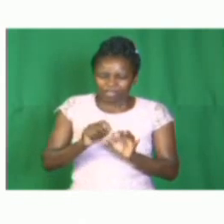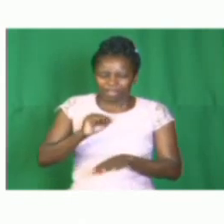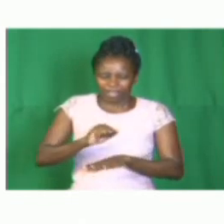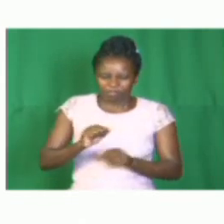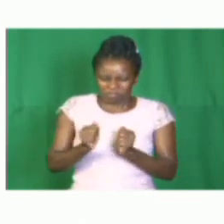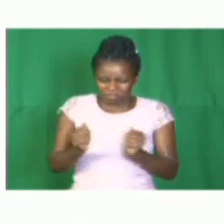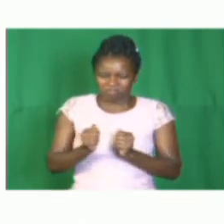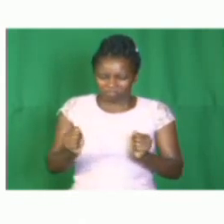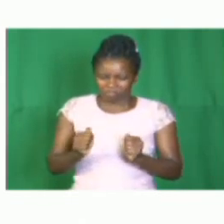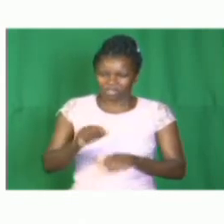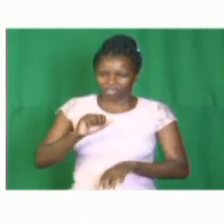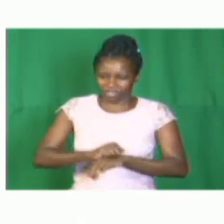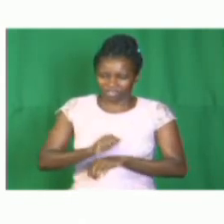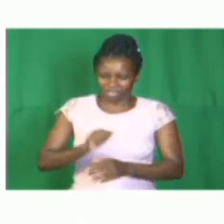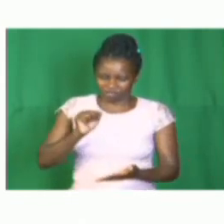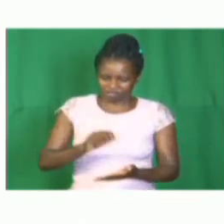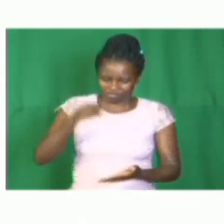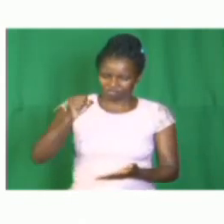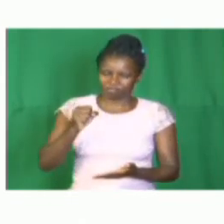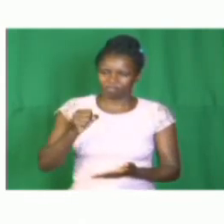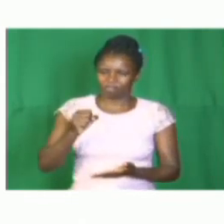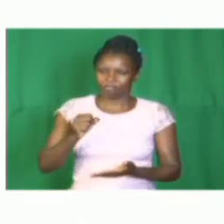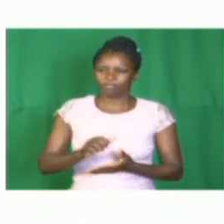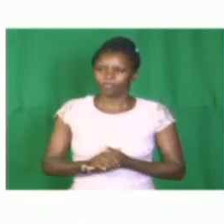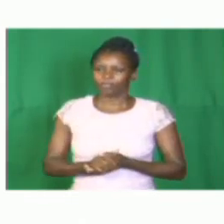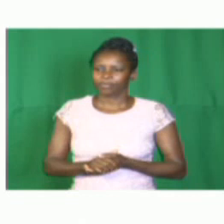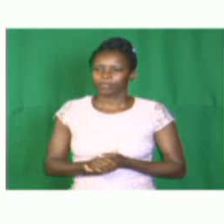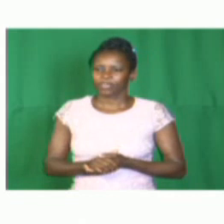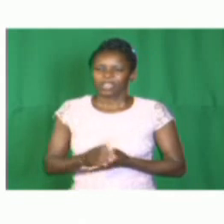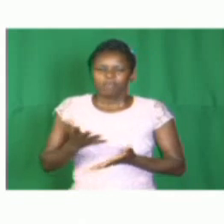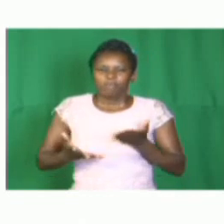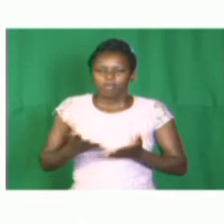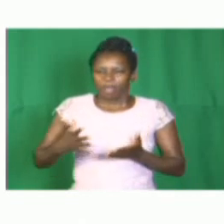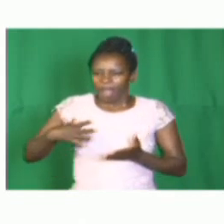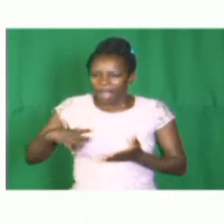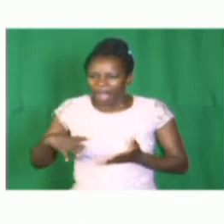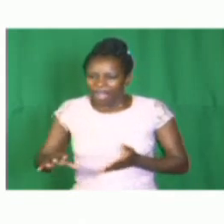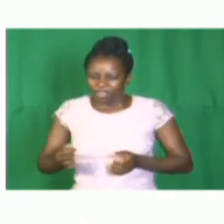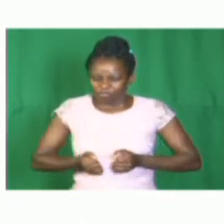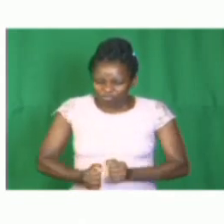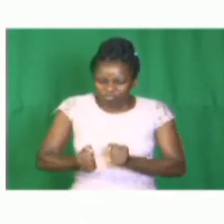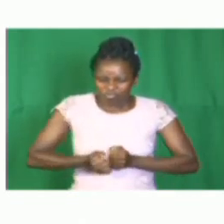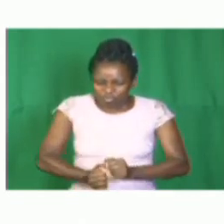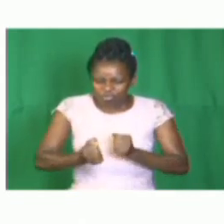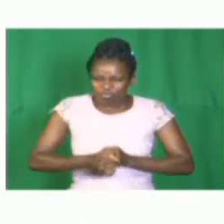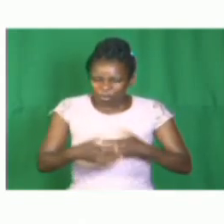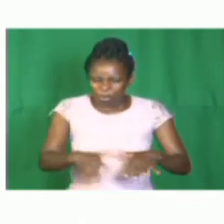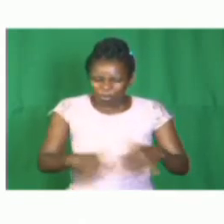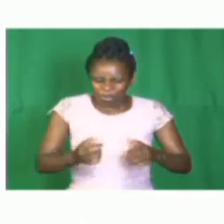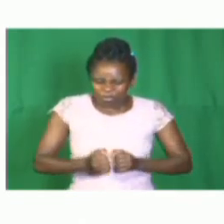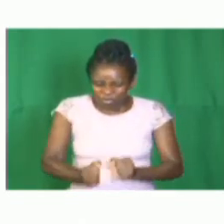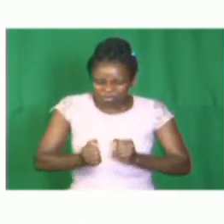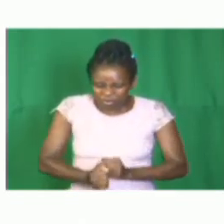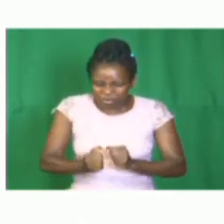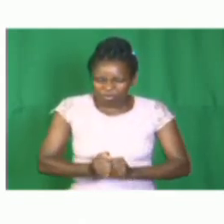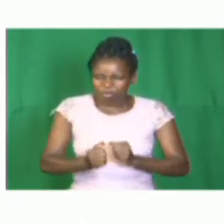magnetic. And then we can also separate a mixture of wood chips and iron nails.